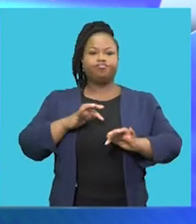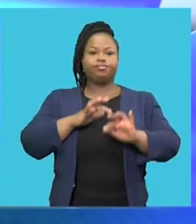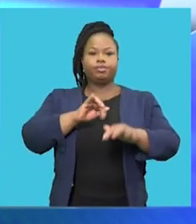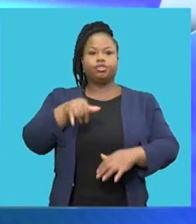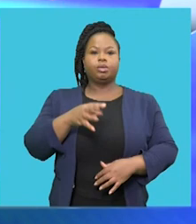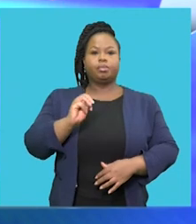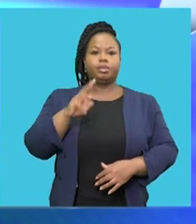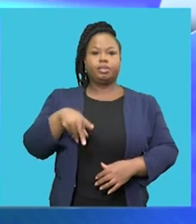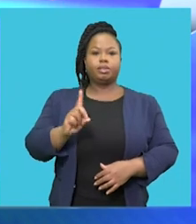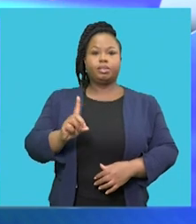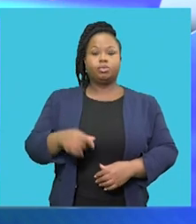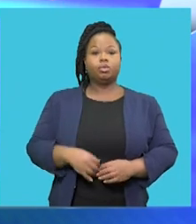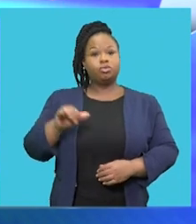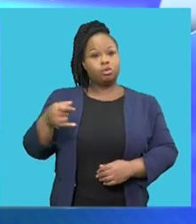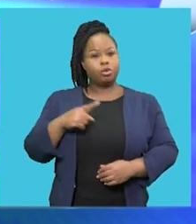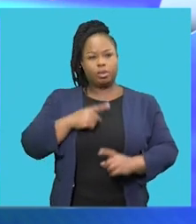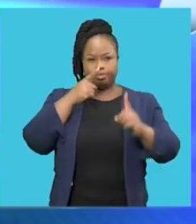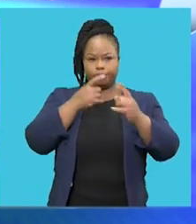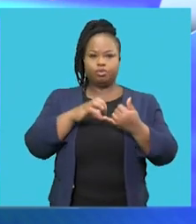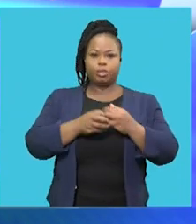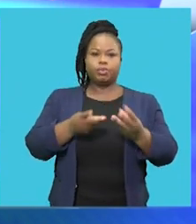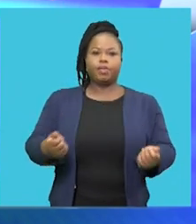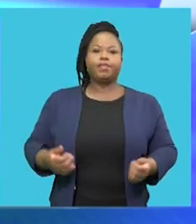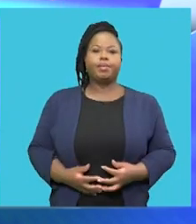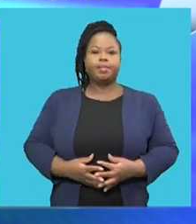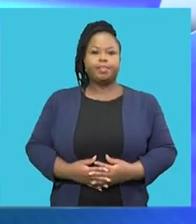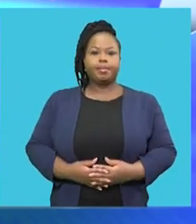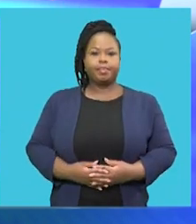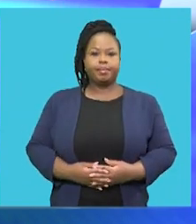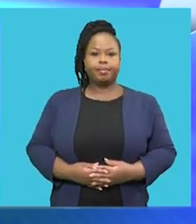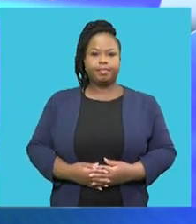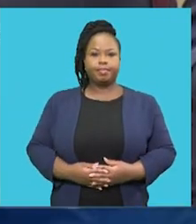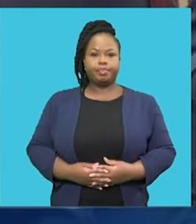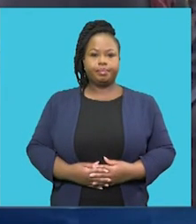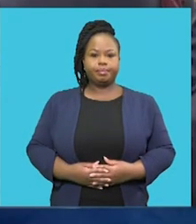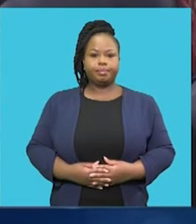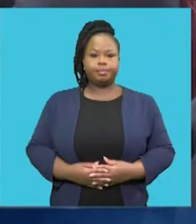le-JMPD eGoli ngethemba lokufumana isombululo kwizikhalazo zabo.